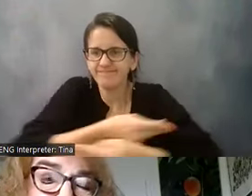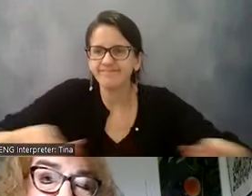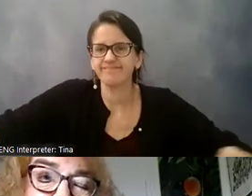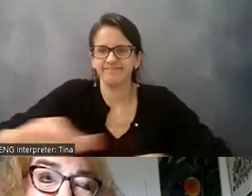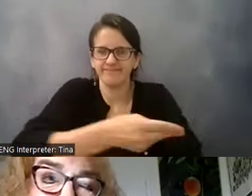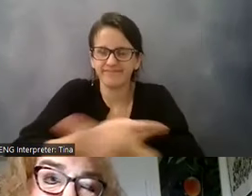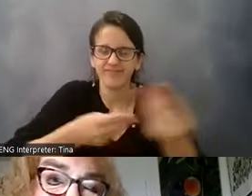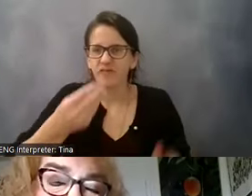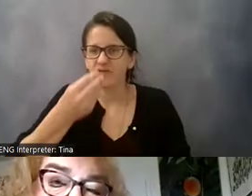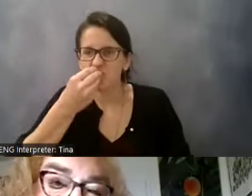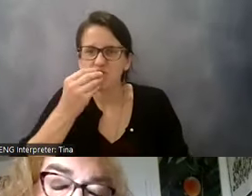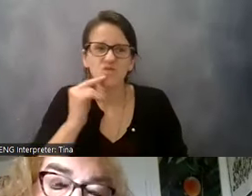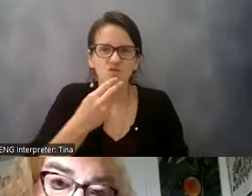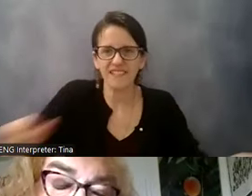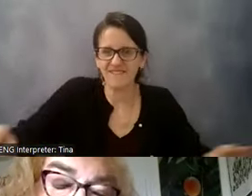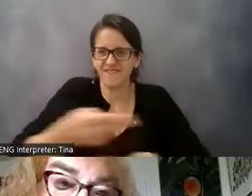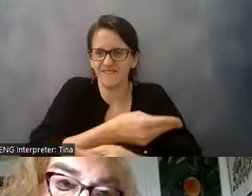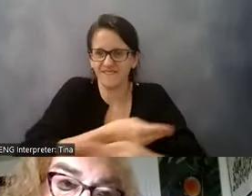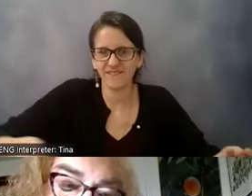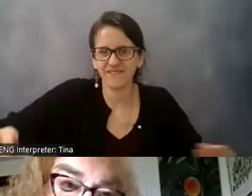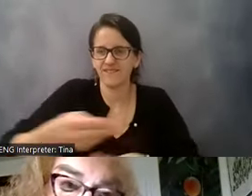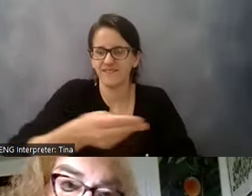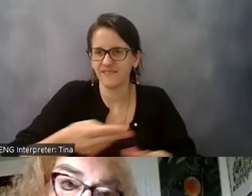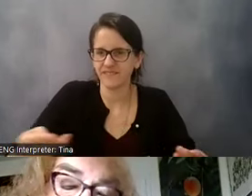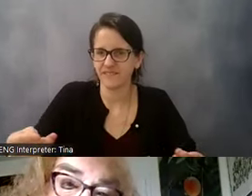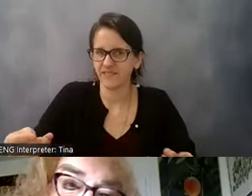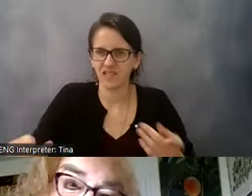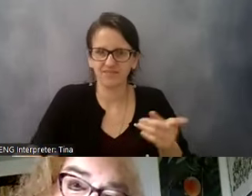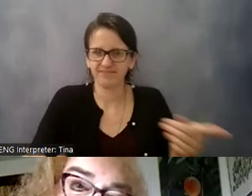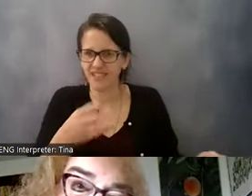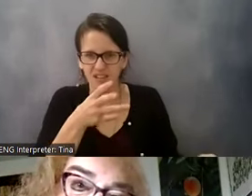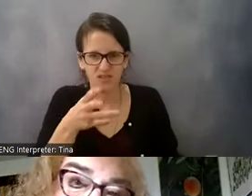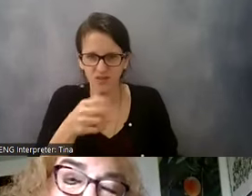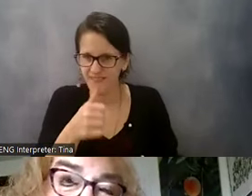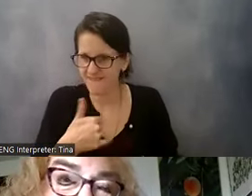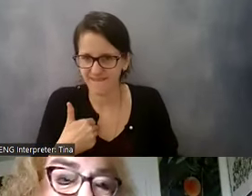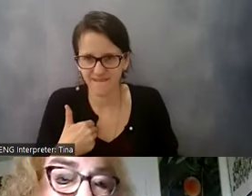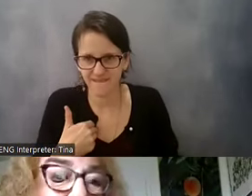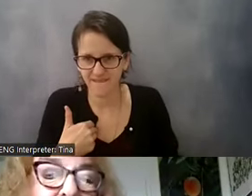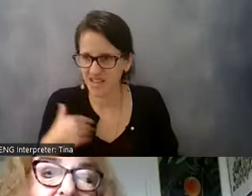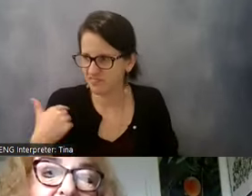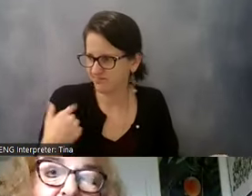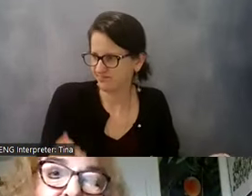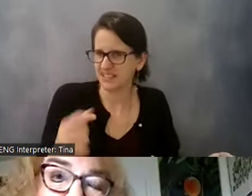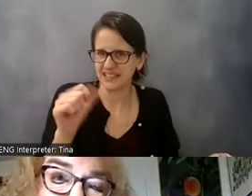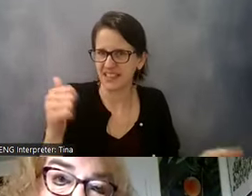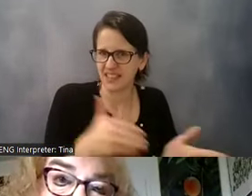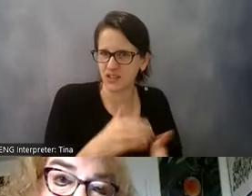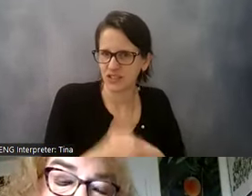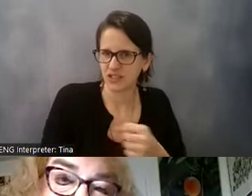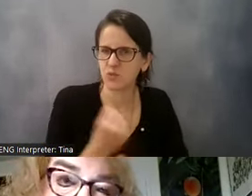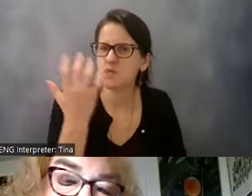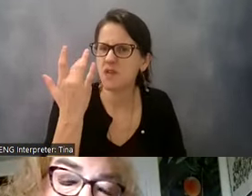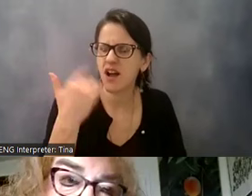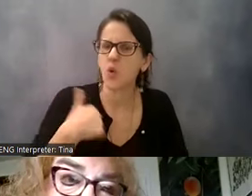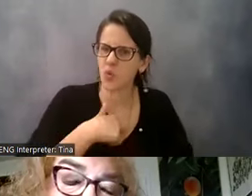things. Now, that's not been available in agriculture for the last 10,000 years. Why? Because we till.